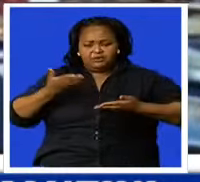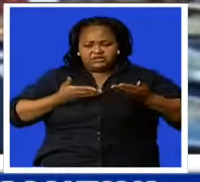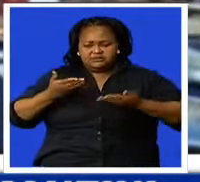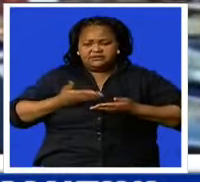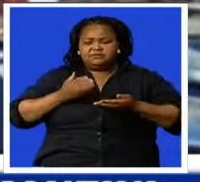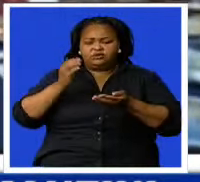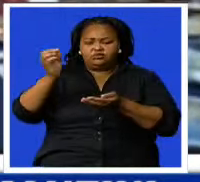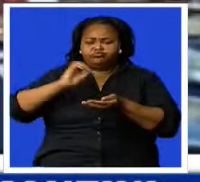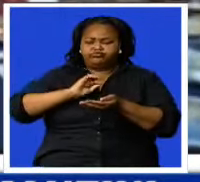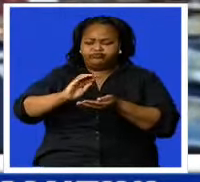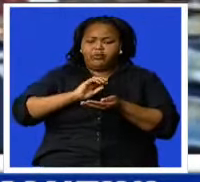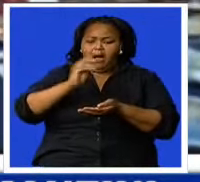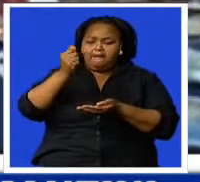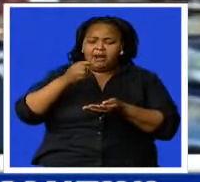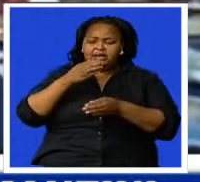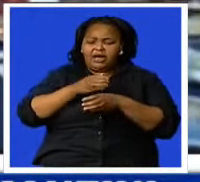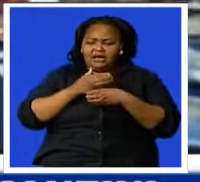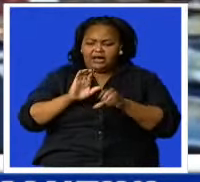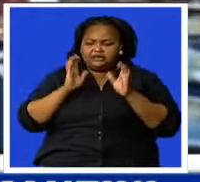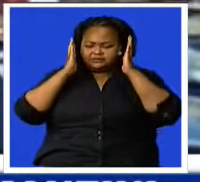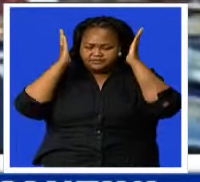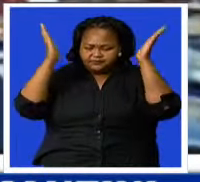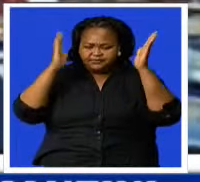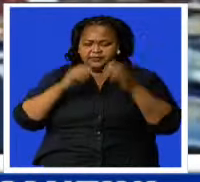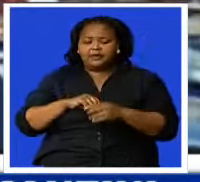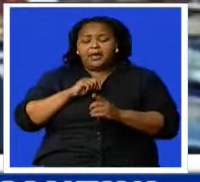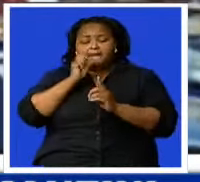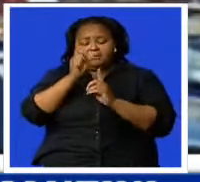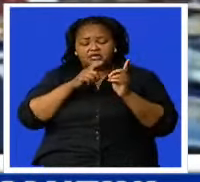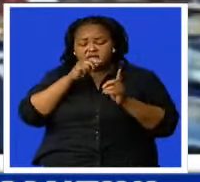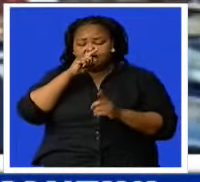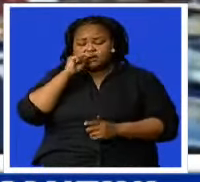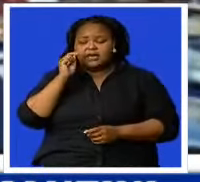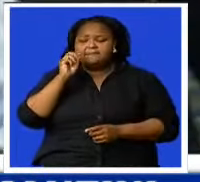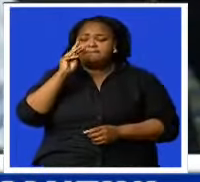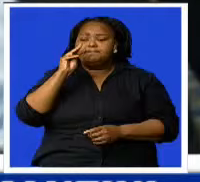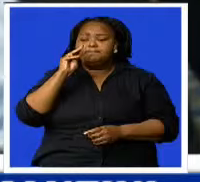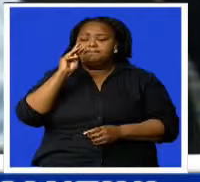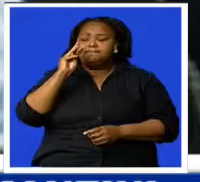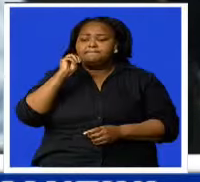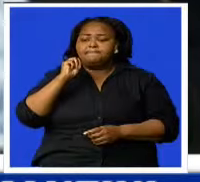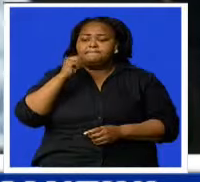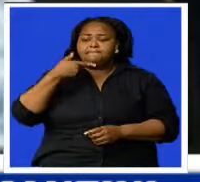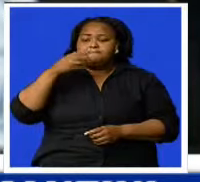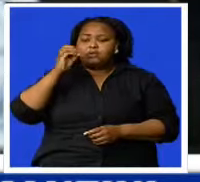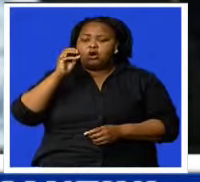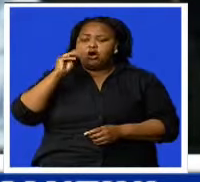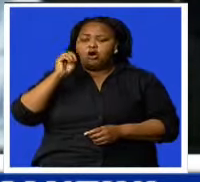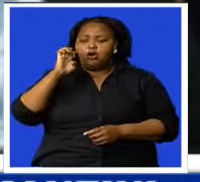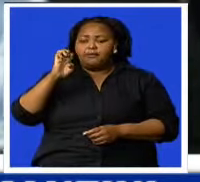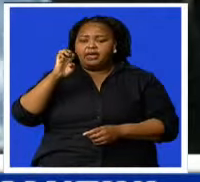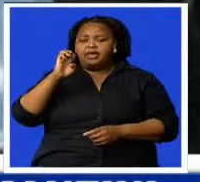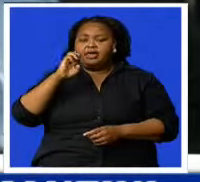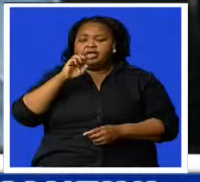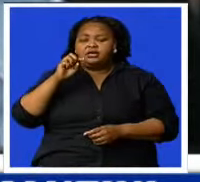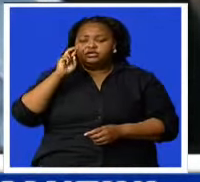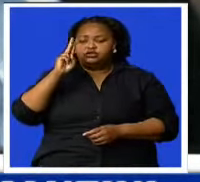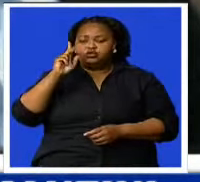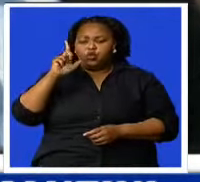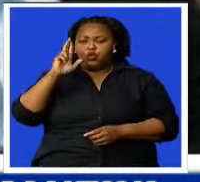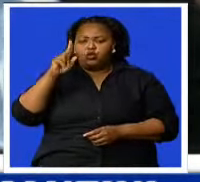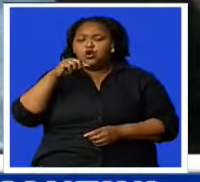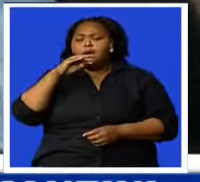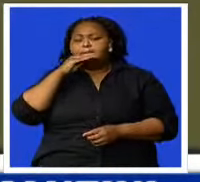sibani imngomezulu uthi lokwakhiwa kwale mall angeke kulethe imisebenti kuphela kodwa kutawukhuthata emaswati